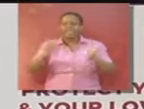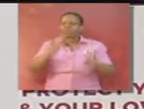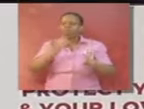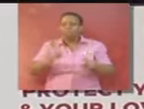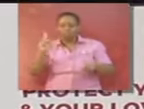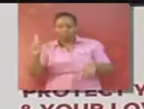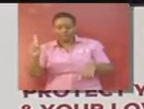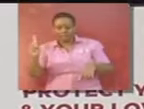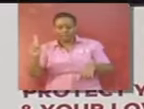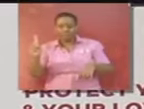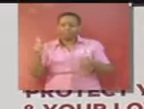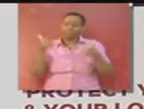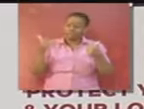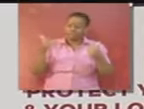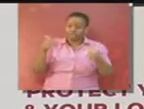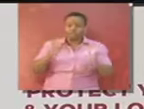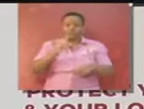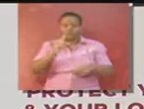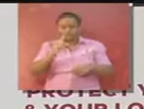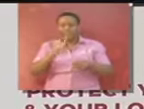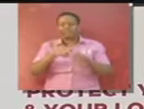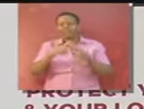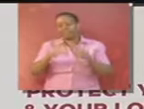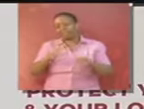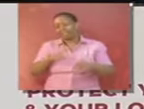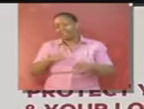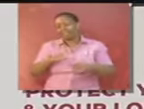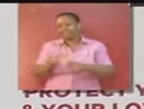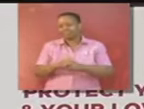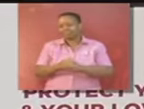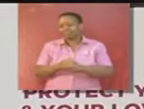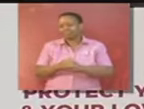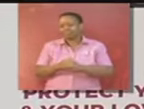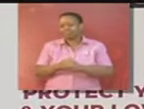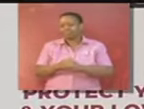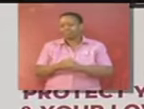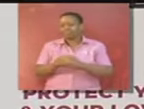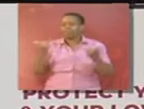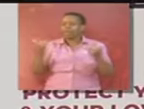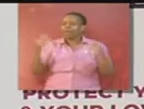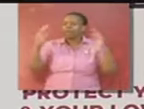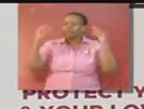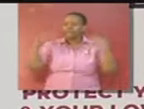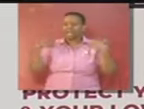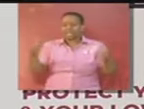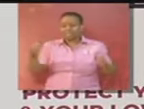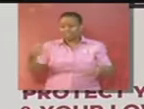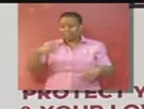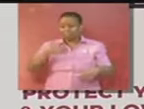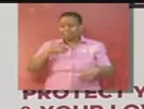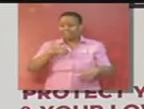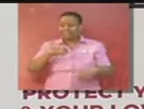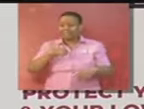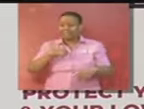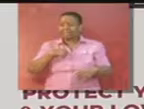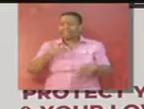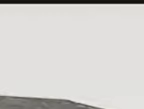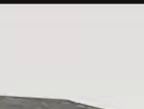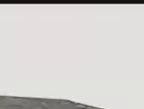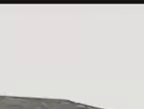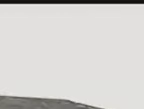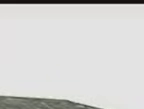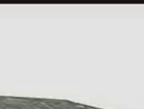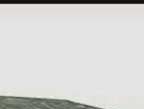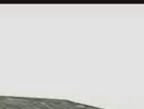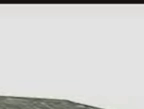me as a guinea pig yesterday, so I am guinea pig number 1, and my test came back as expected, negative.